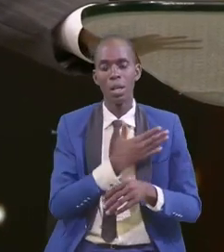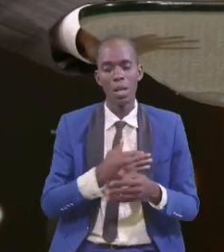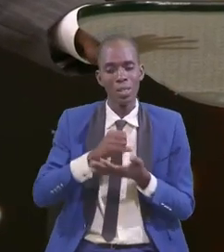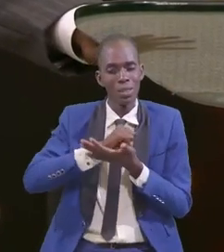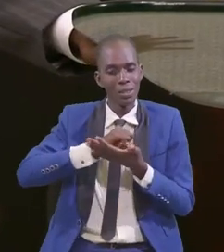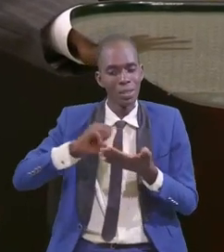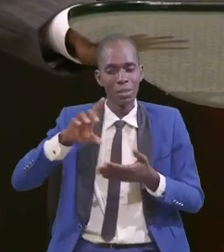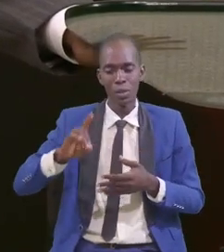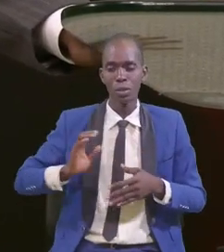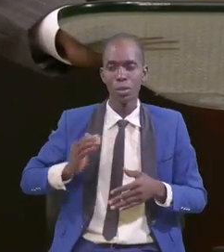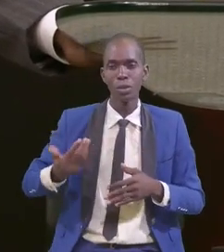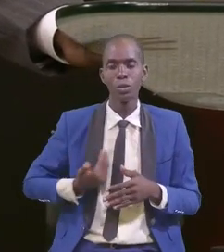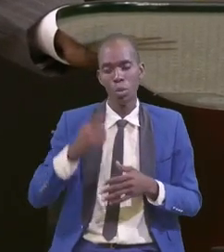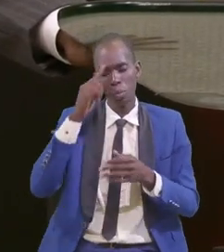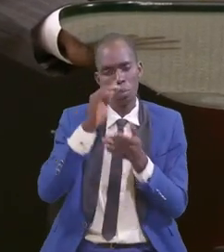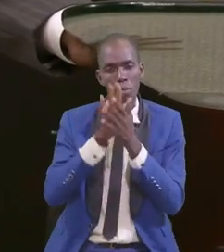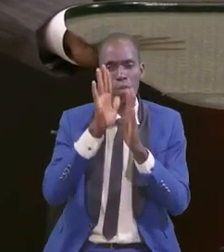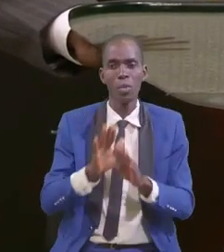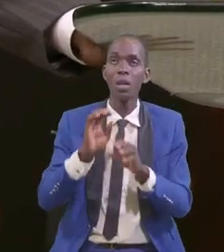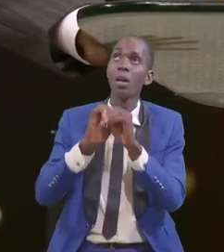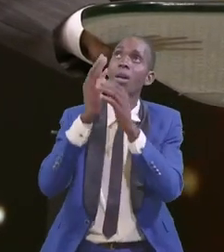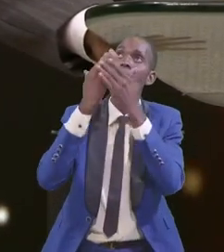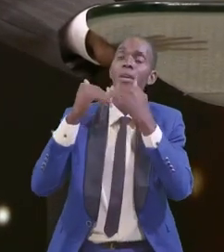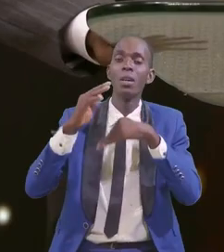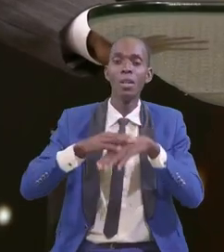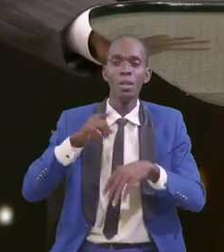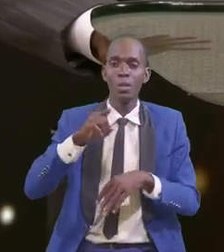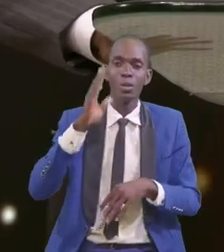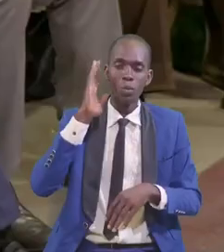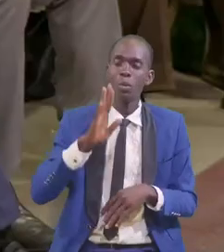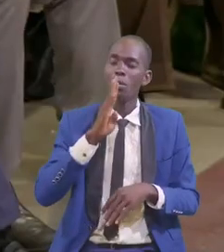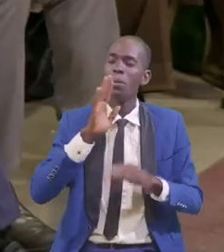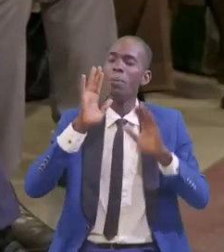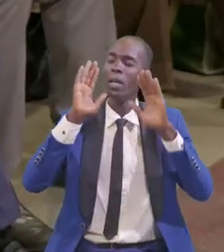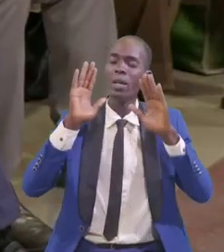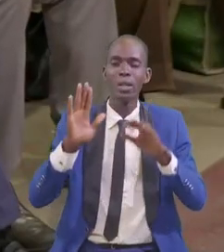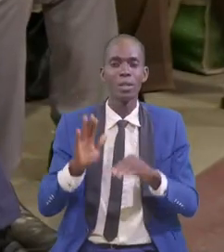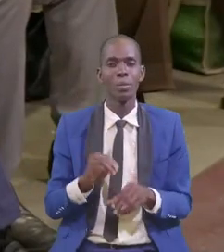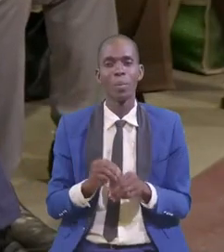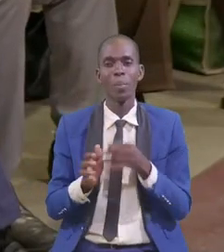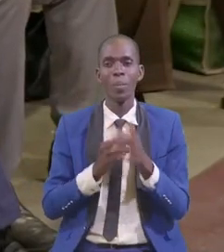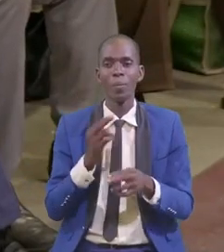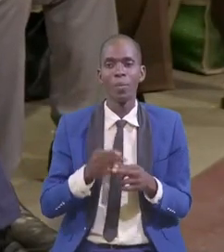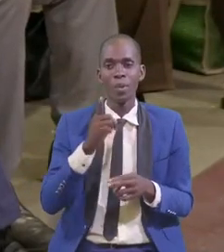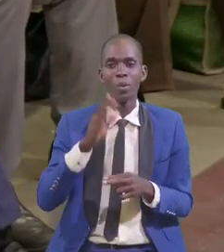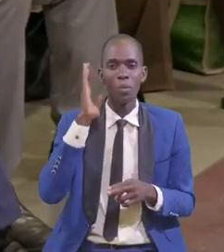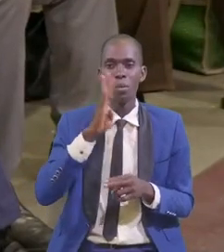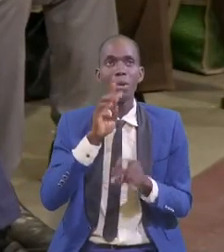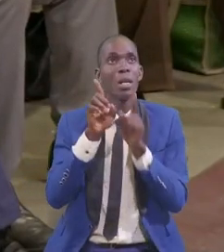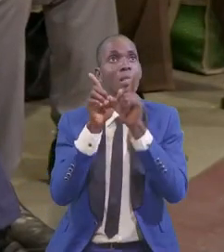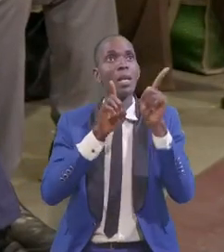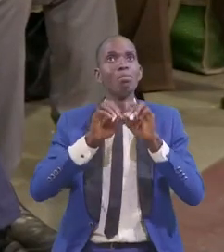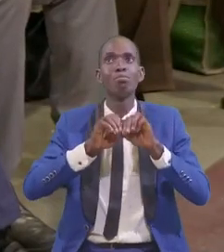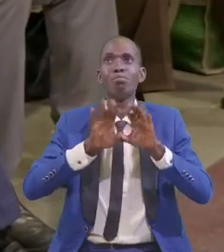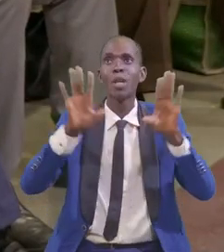sanctified souls, saints in heaven. You'll be wonderful. You'll be a star shining